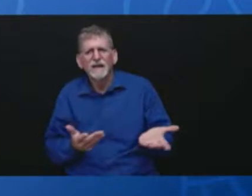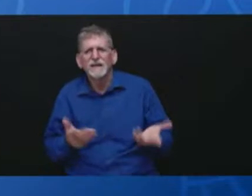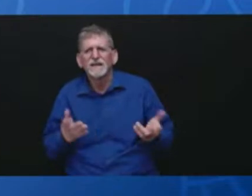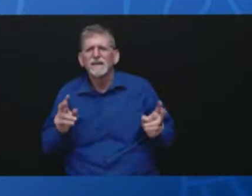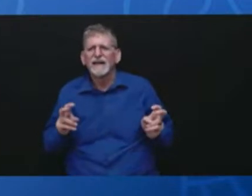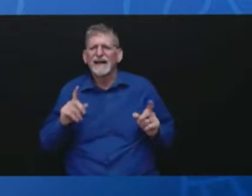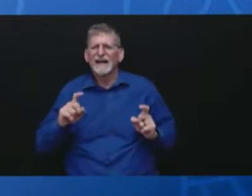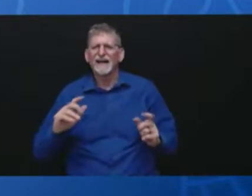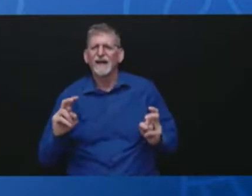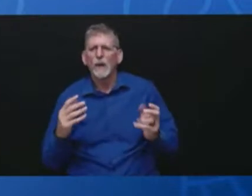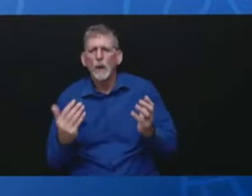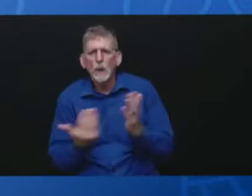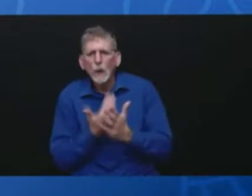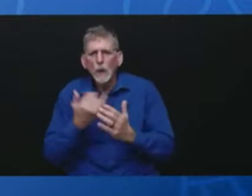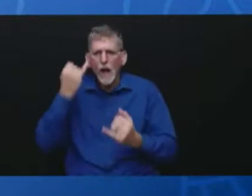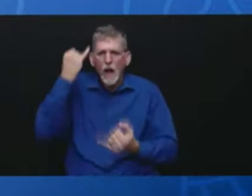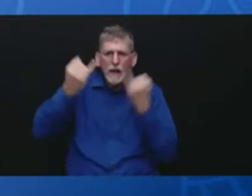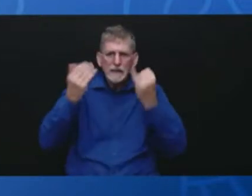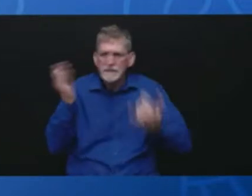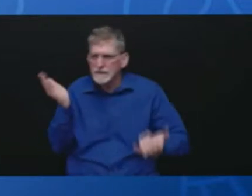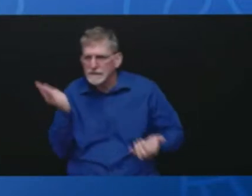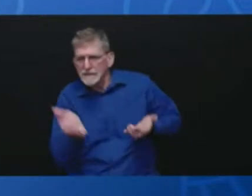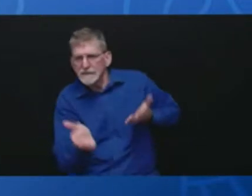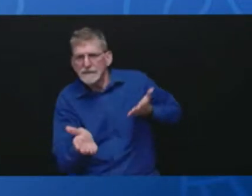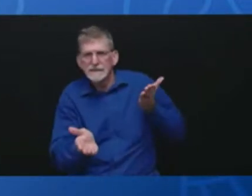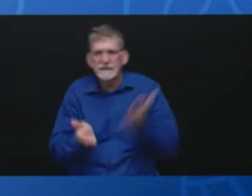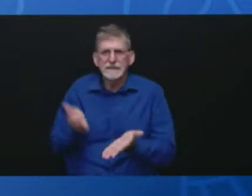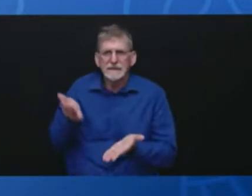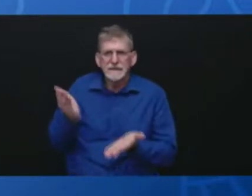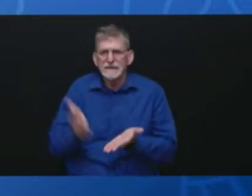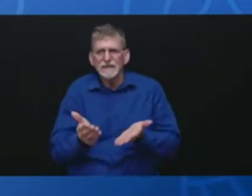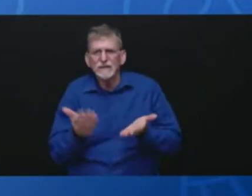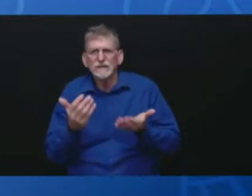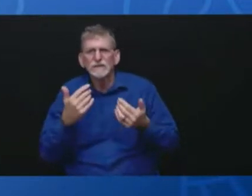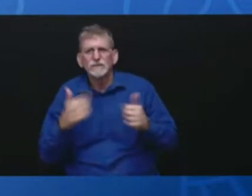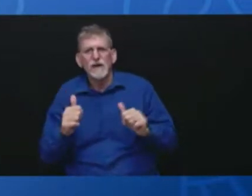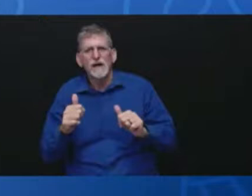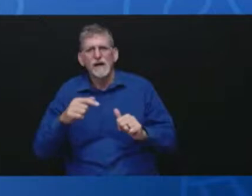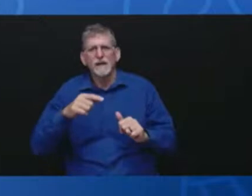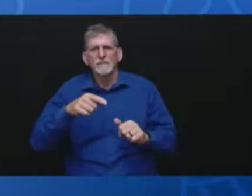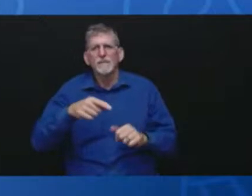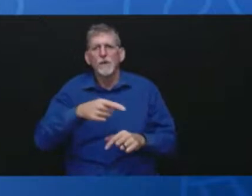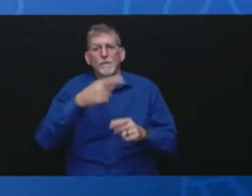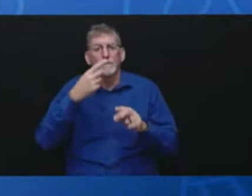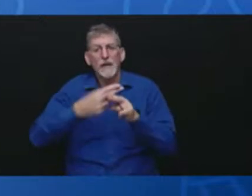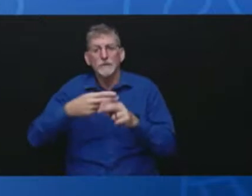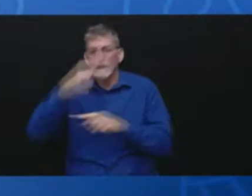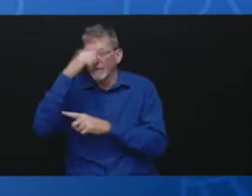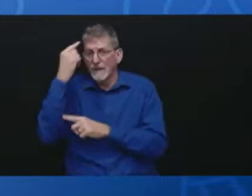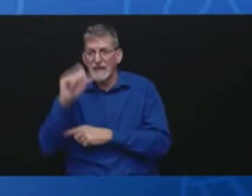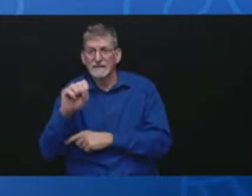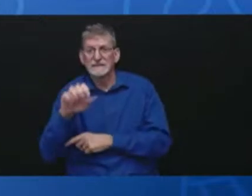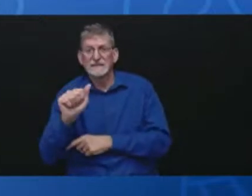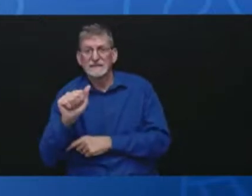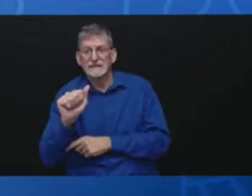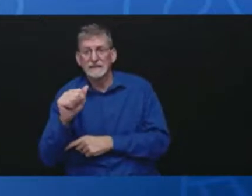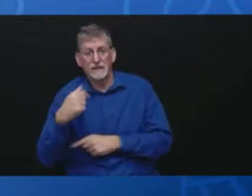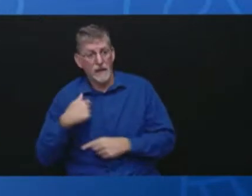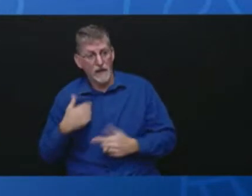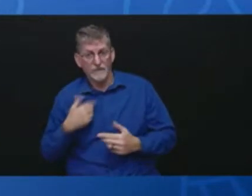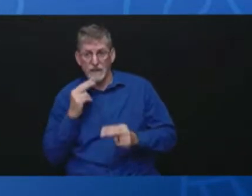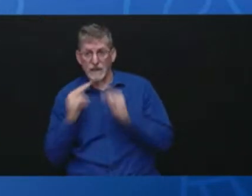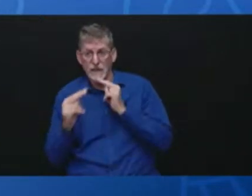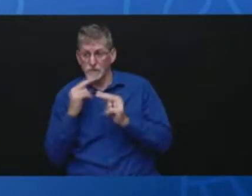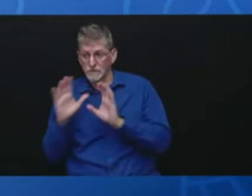What I can tell you in general, you mentioned the Black Sea, is we do have negotiating teams, of course. They're meeting in Saudi Arabia to discuss broadening